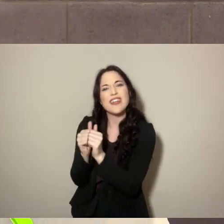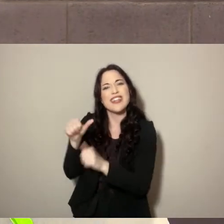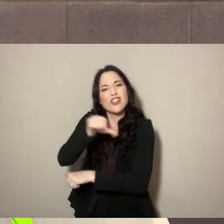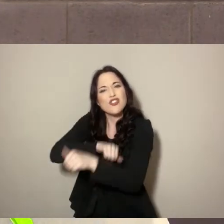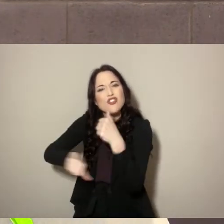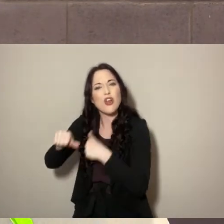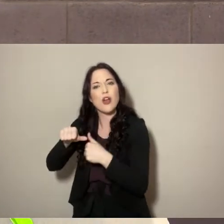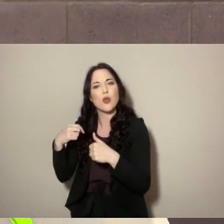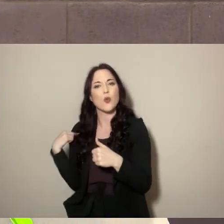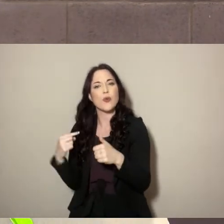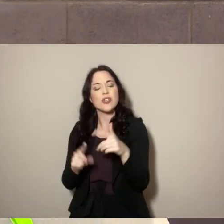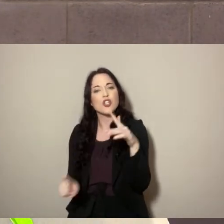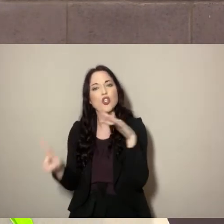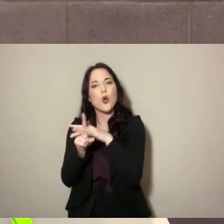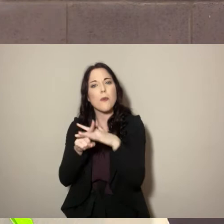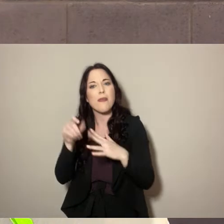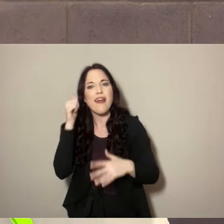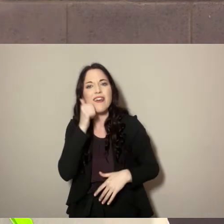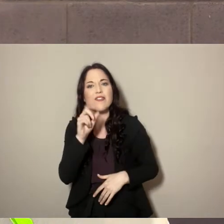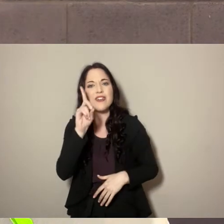other and to love each other.